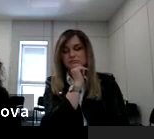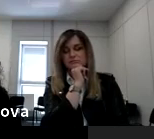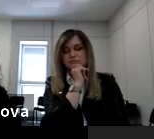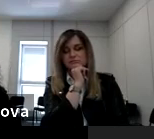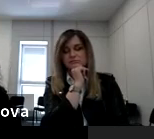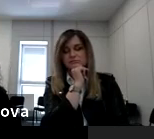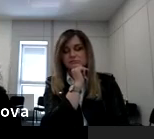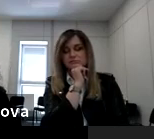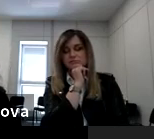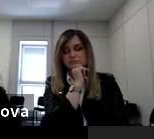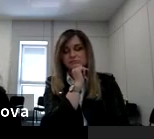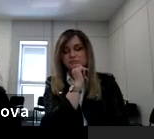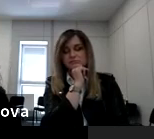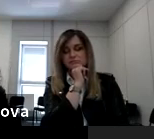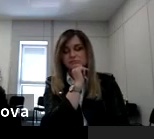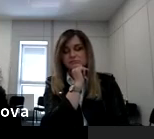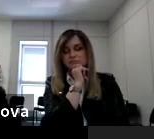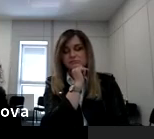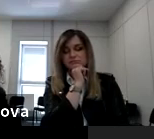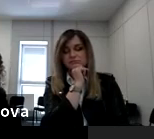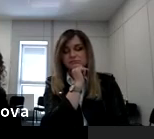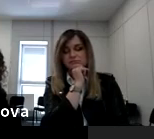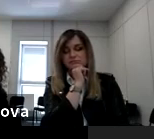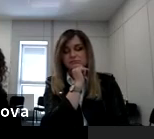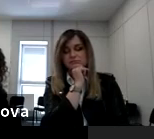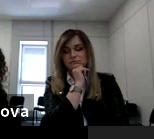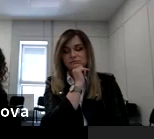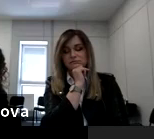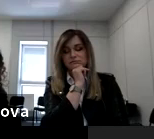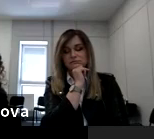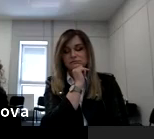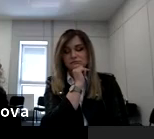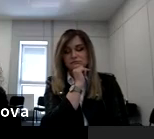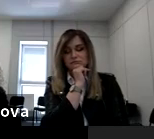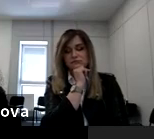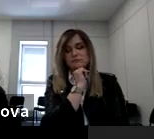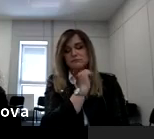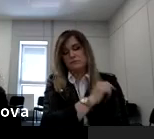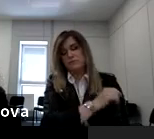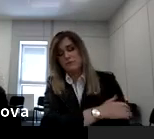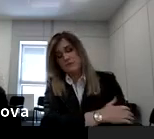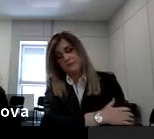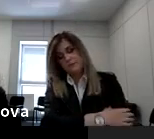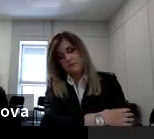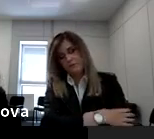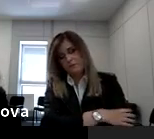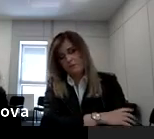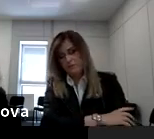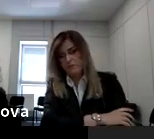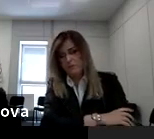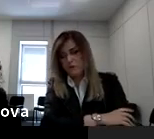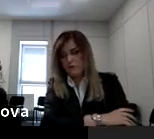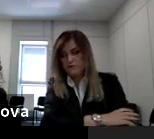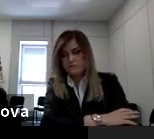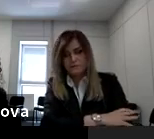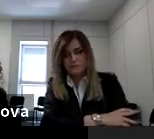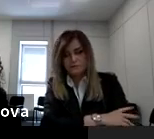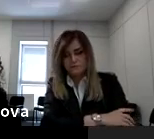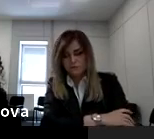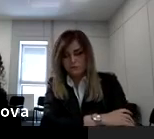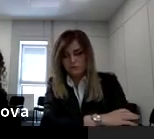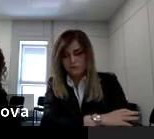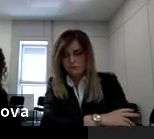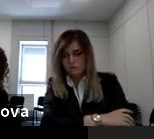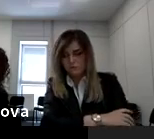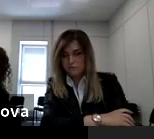make, after this, we make the advanced model and pilot testing of it. Then we